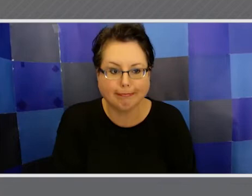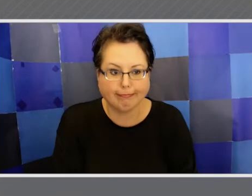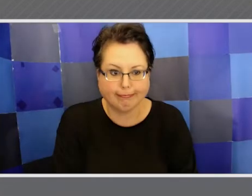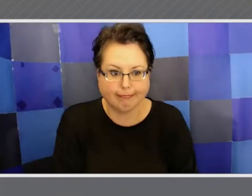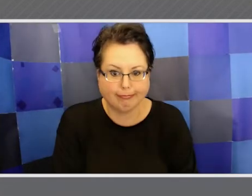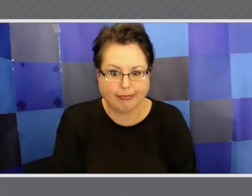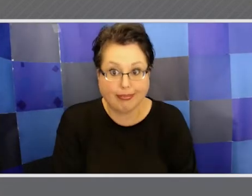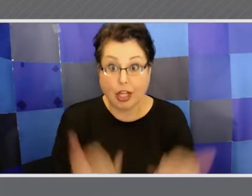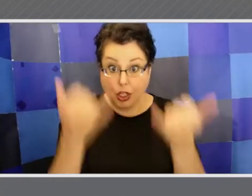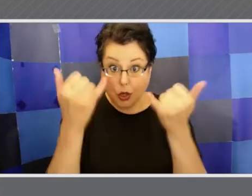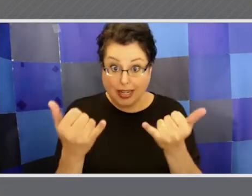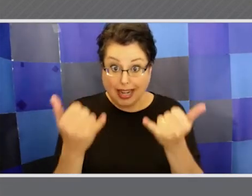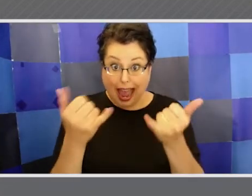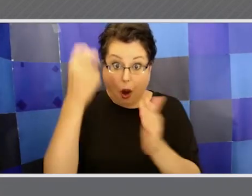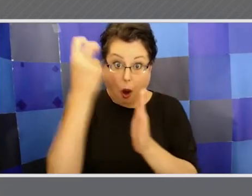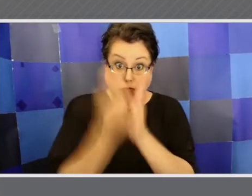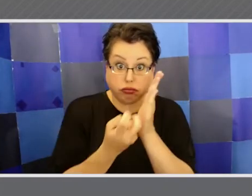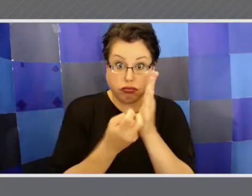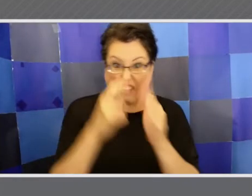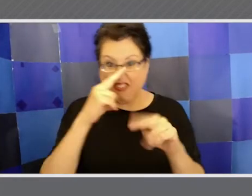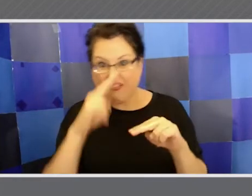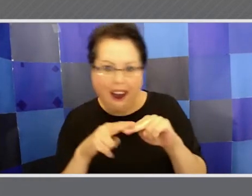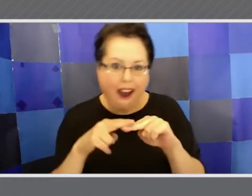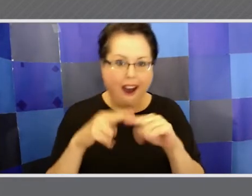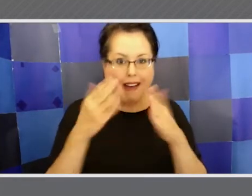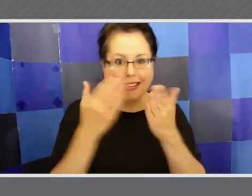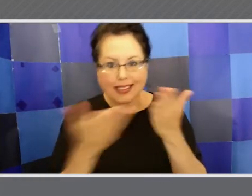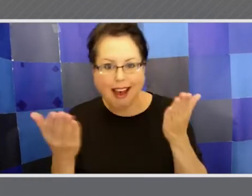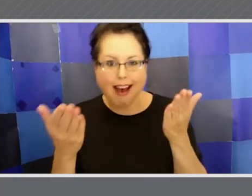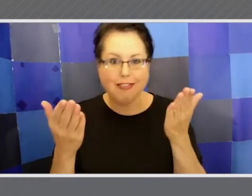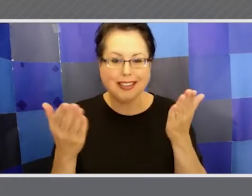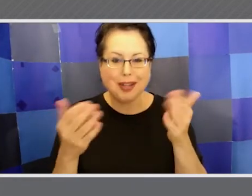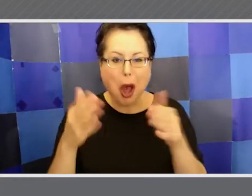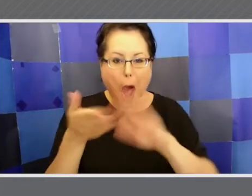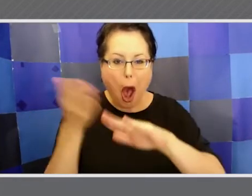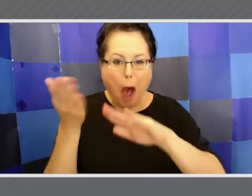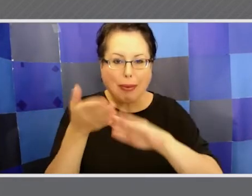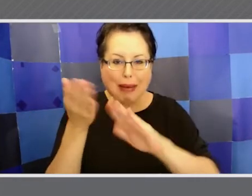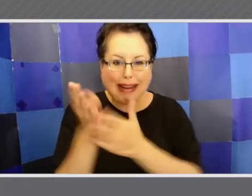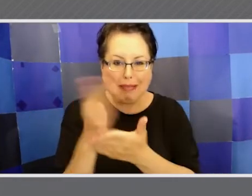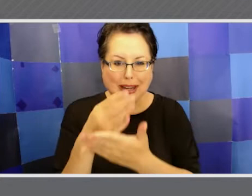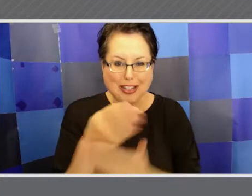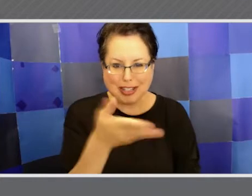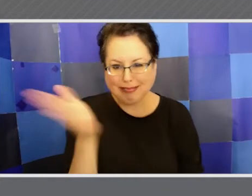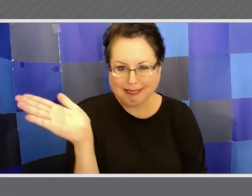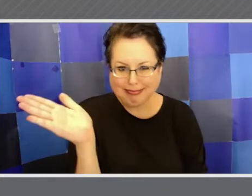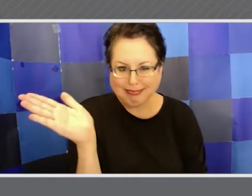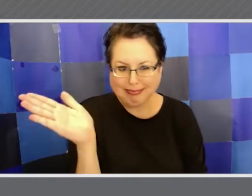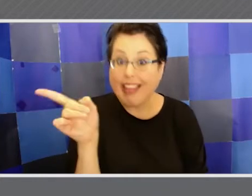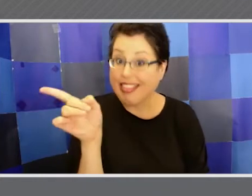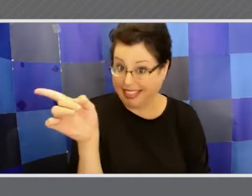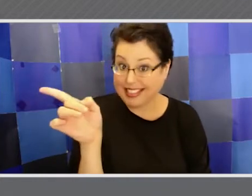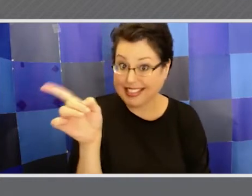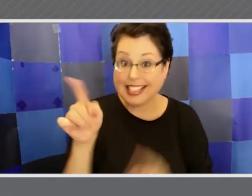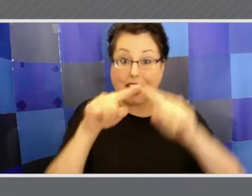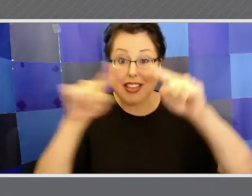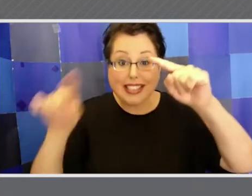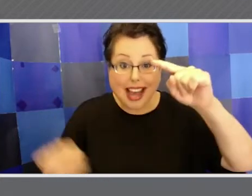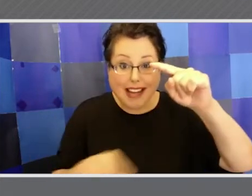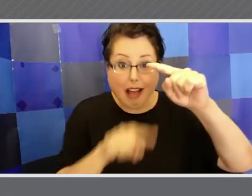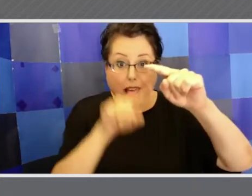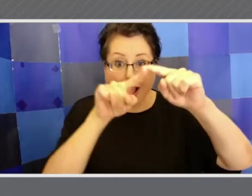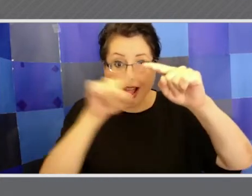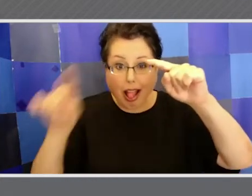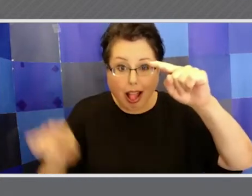So now jumping into the fun stuff, the operating budget. So here's the operating budget cycle. I know the text is small,